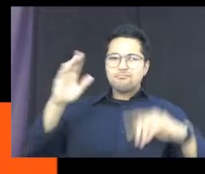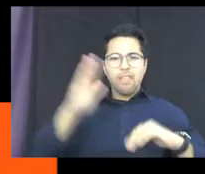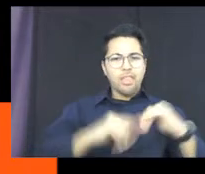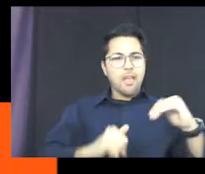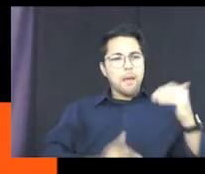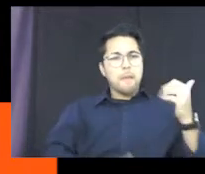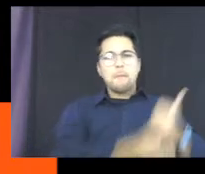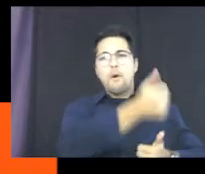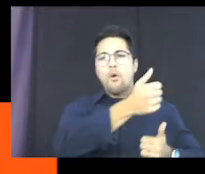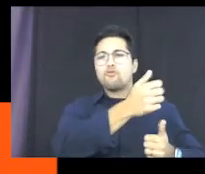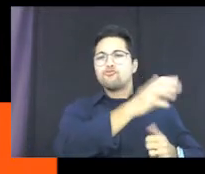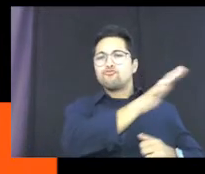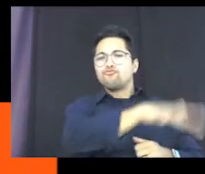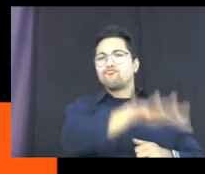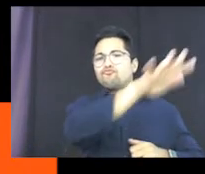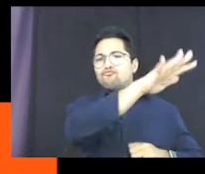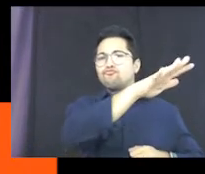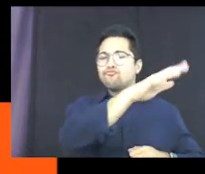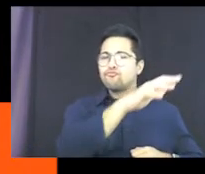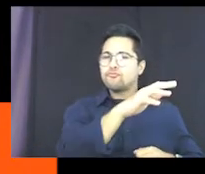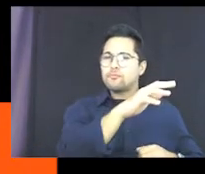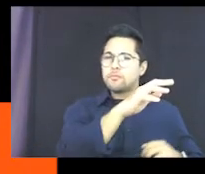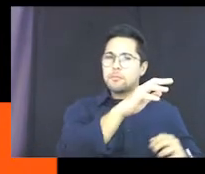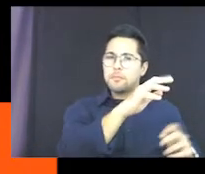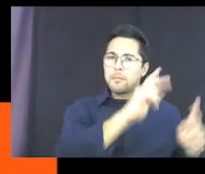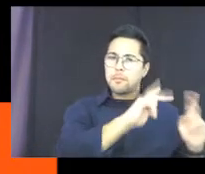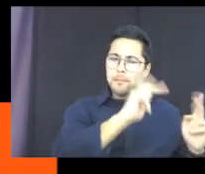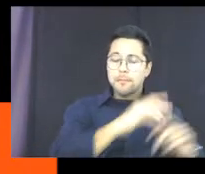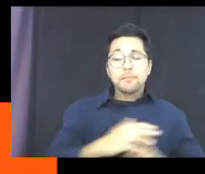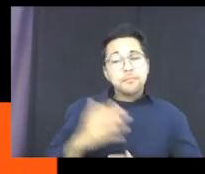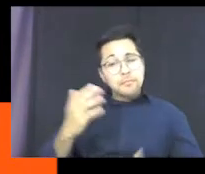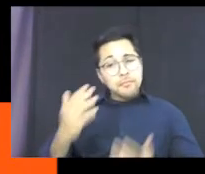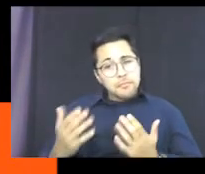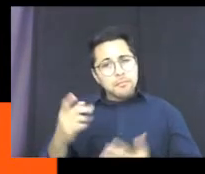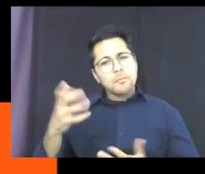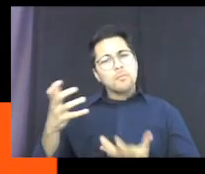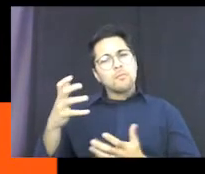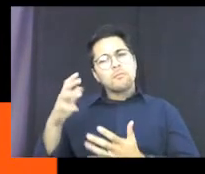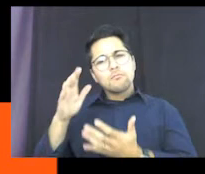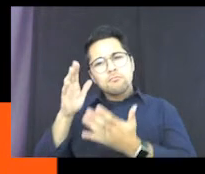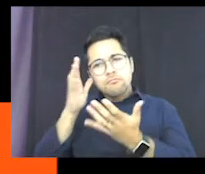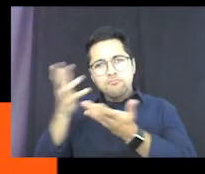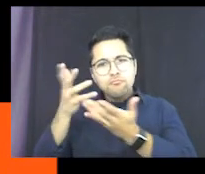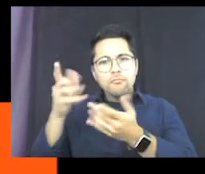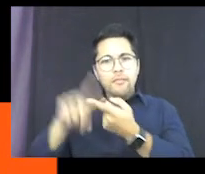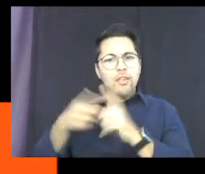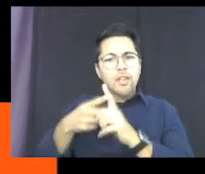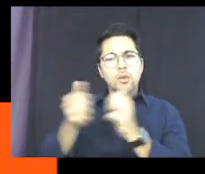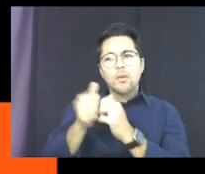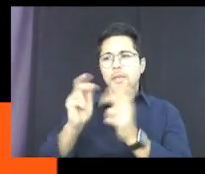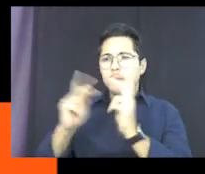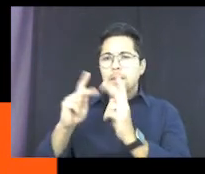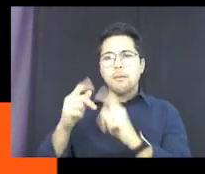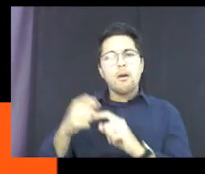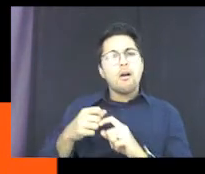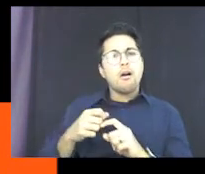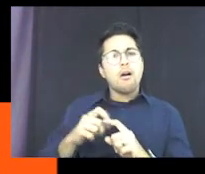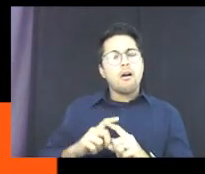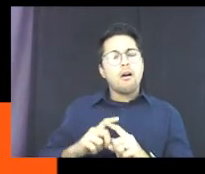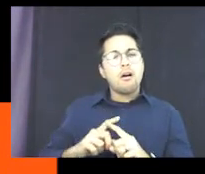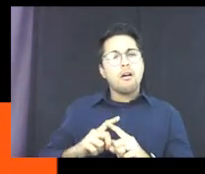most neurotypical people, and may desire to make friends with people that differ from